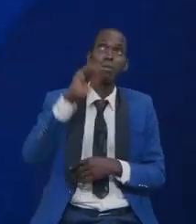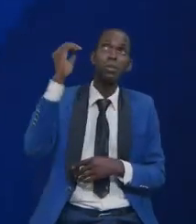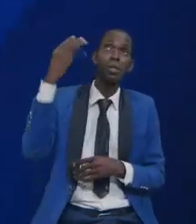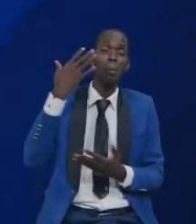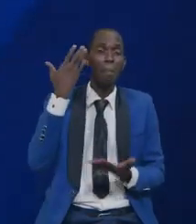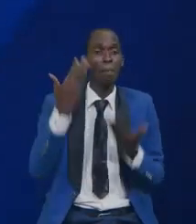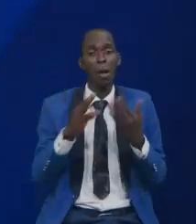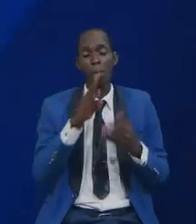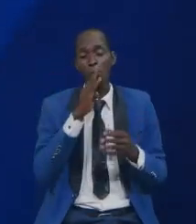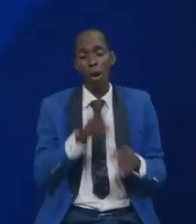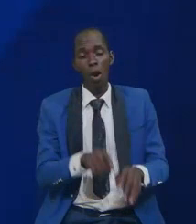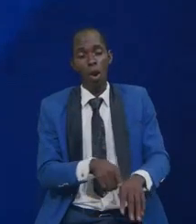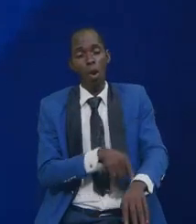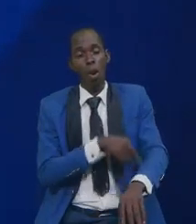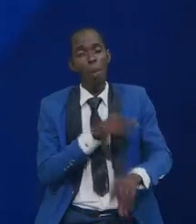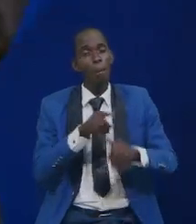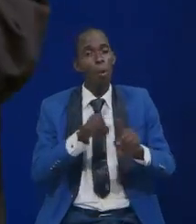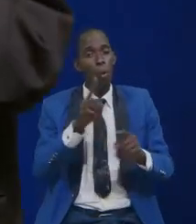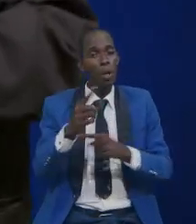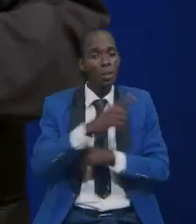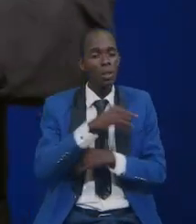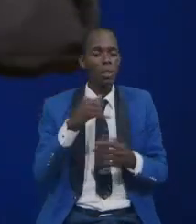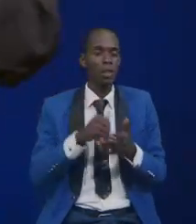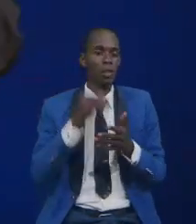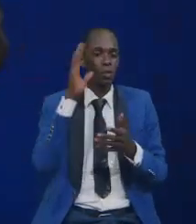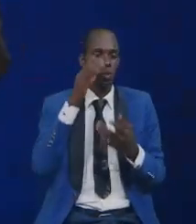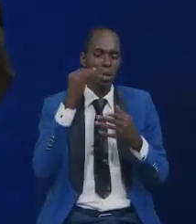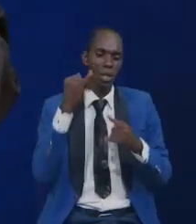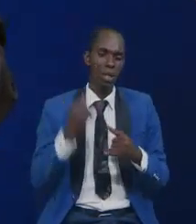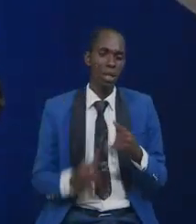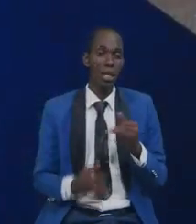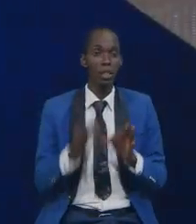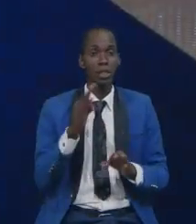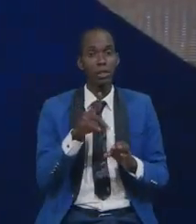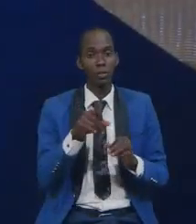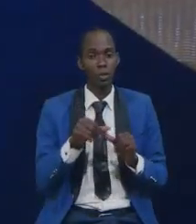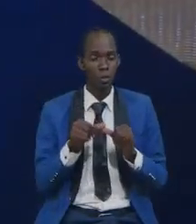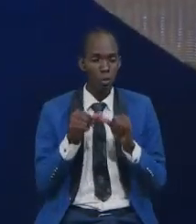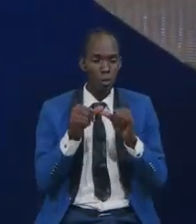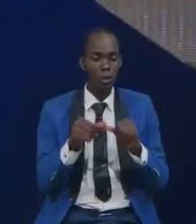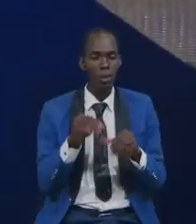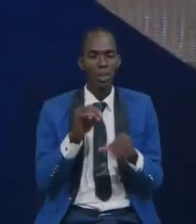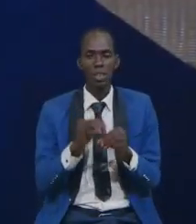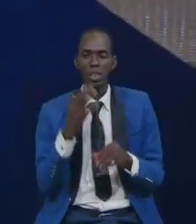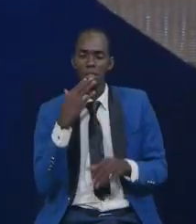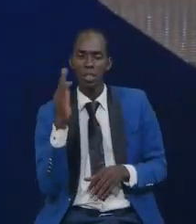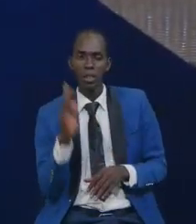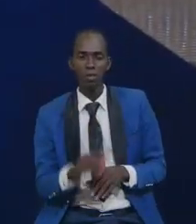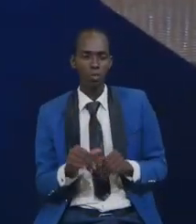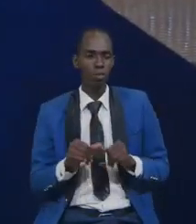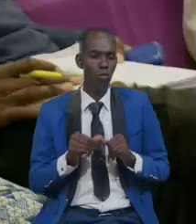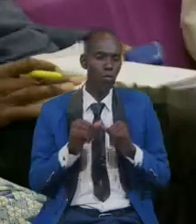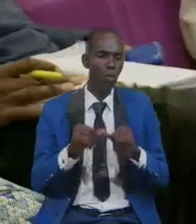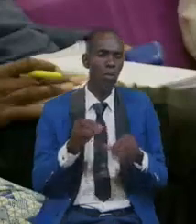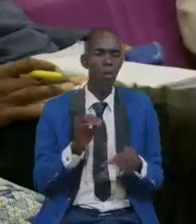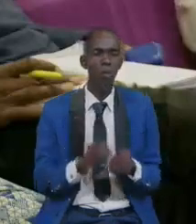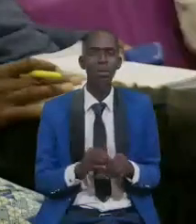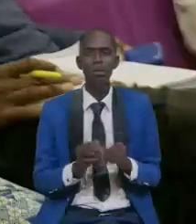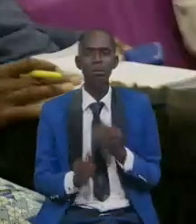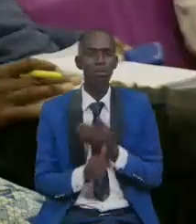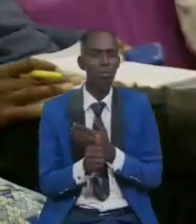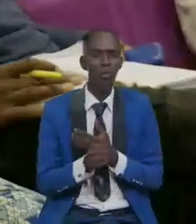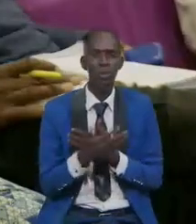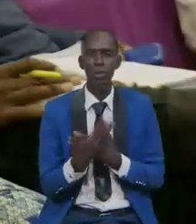one day it will come to an end? And if you continue in evil, if you continue in violence, if